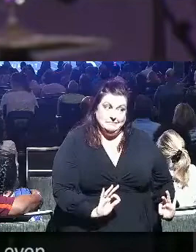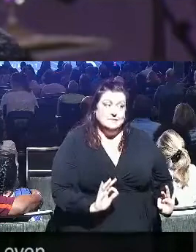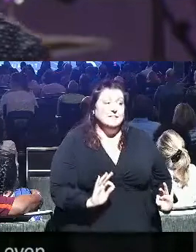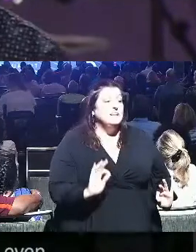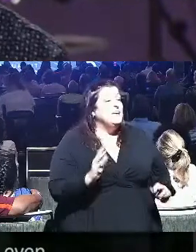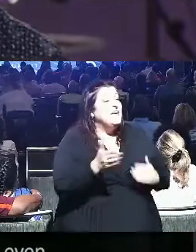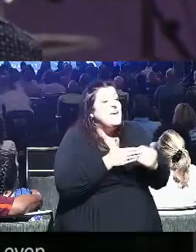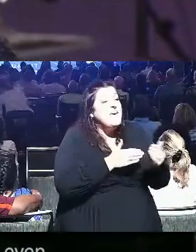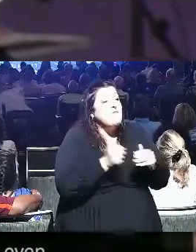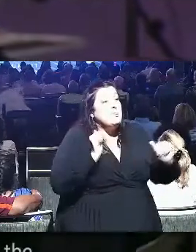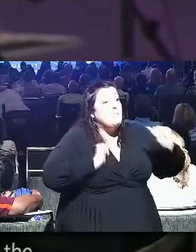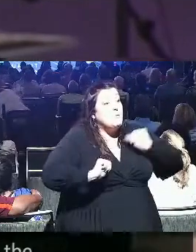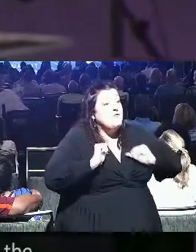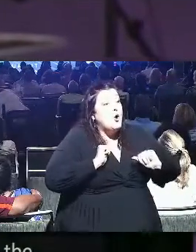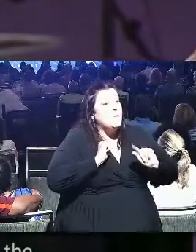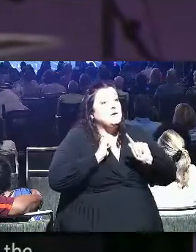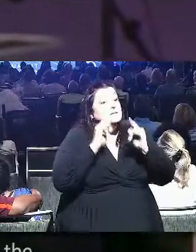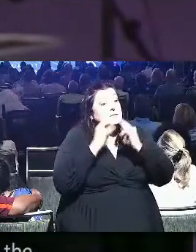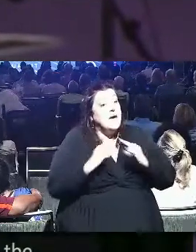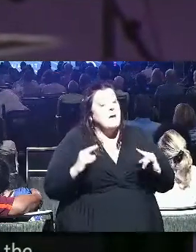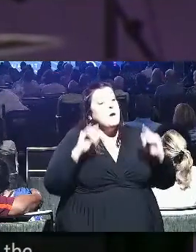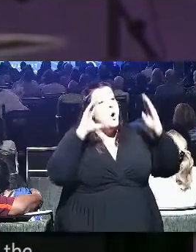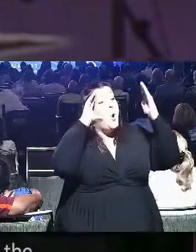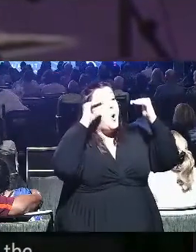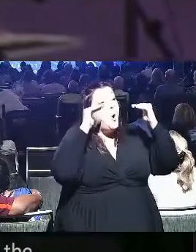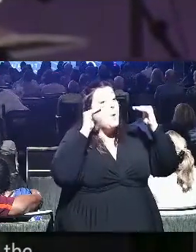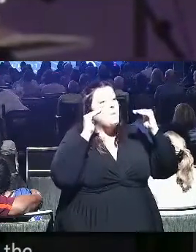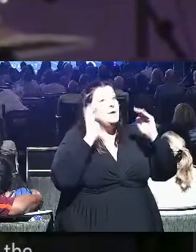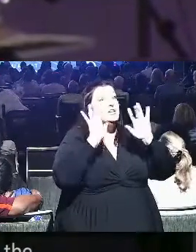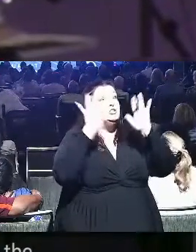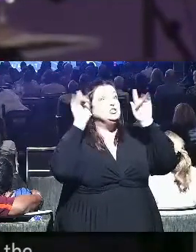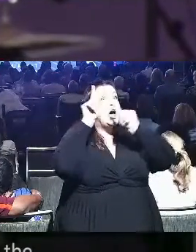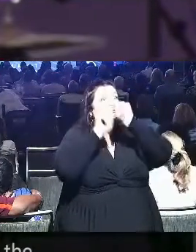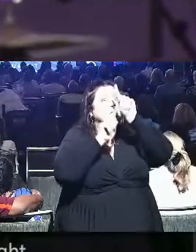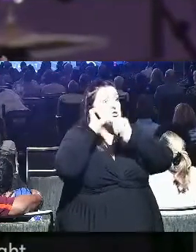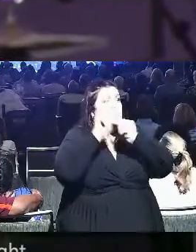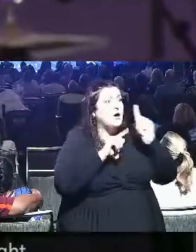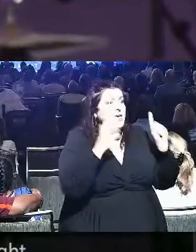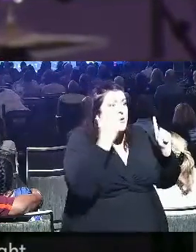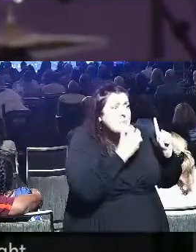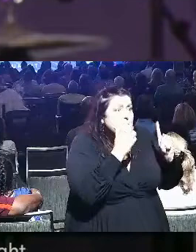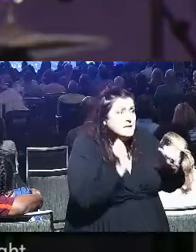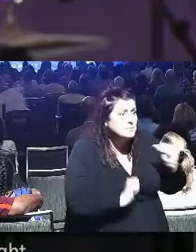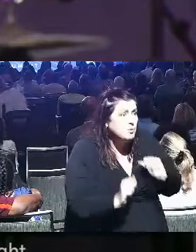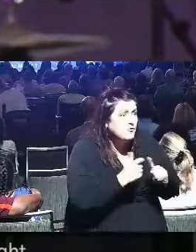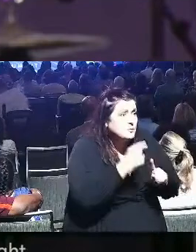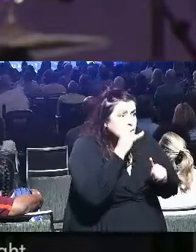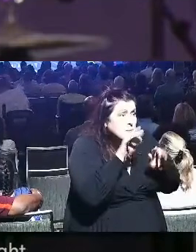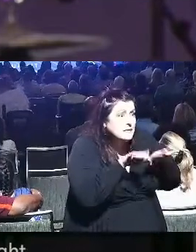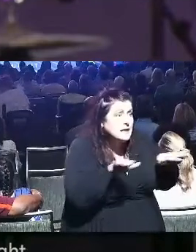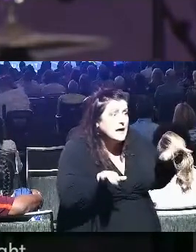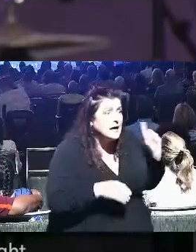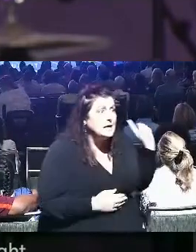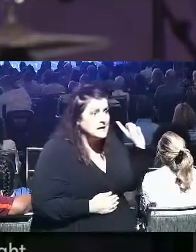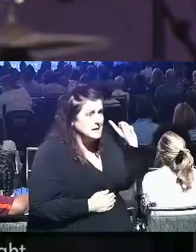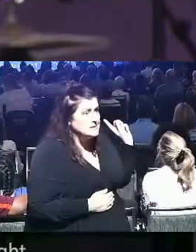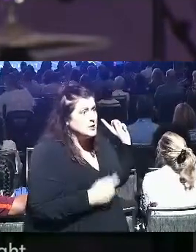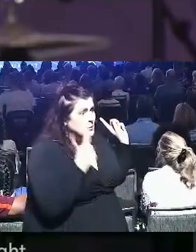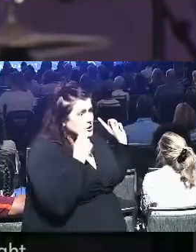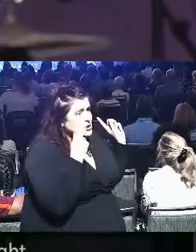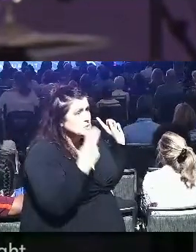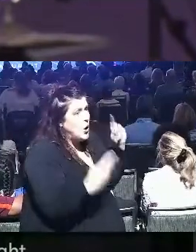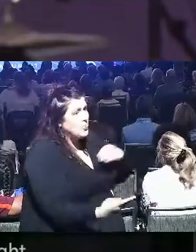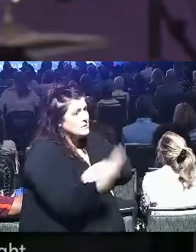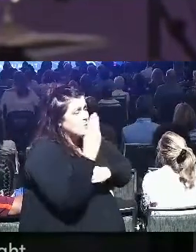Arts Camp from Hope and Shining Stars that brought about in one day the amazing performance that you saw this